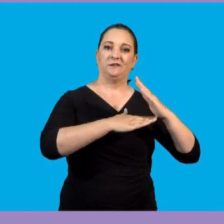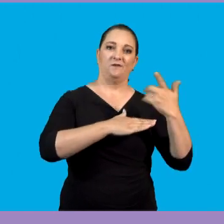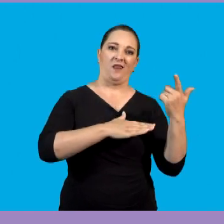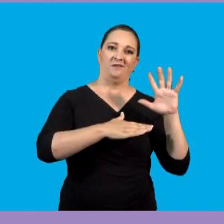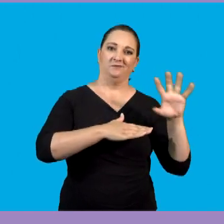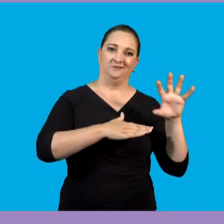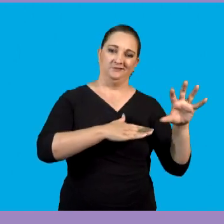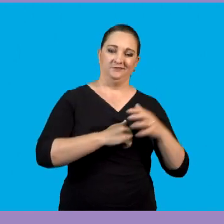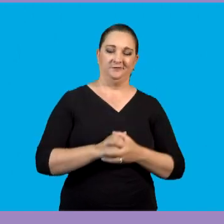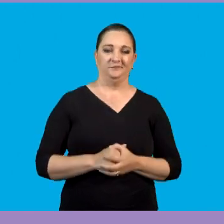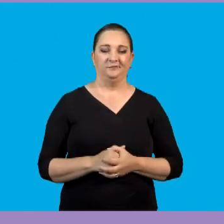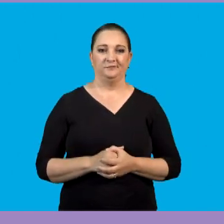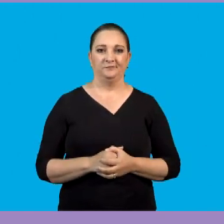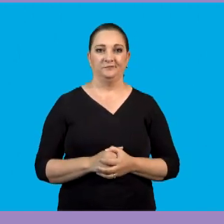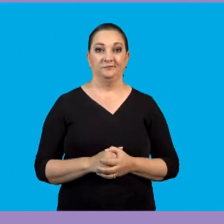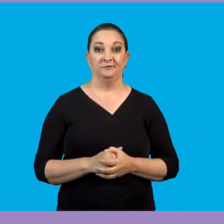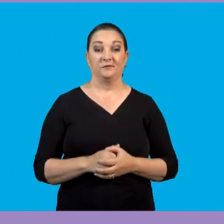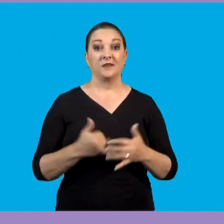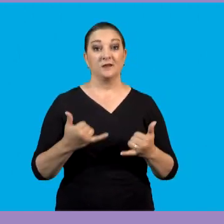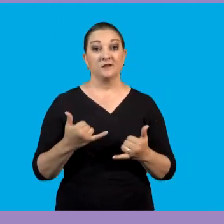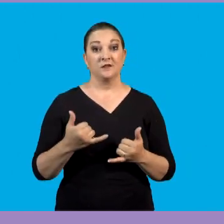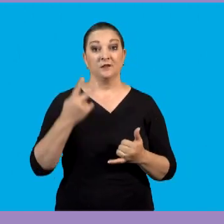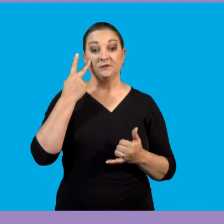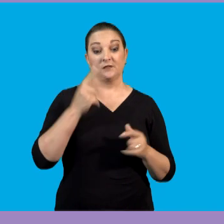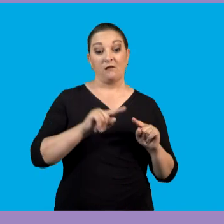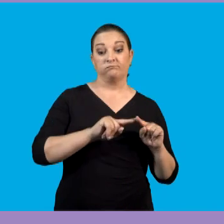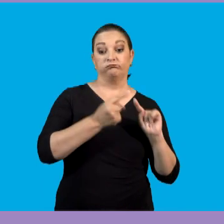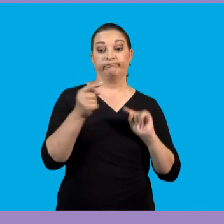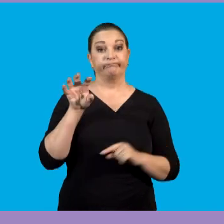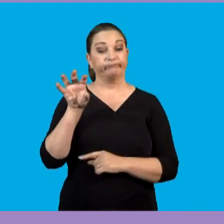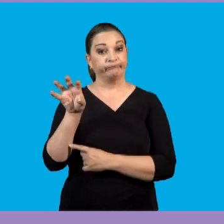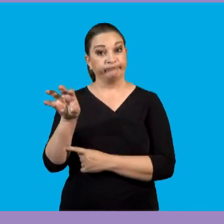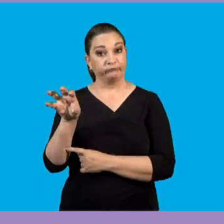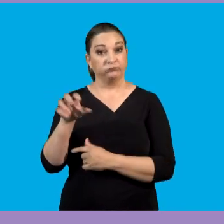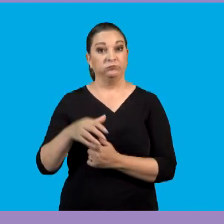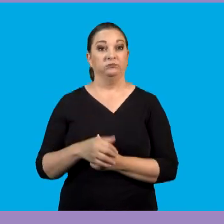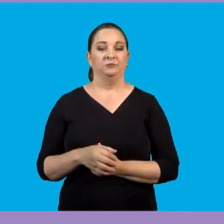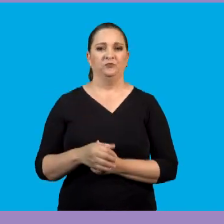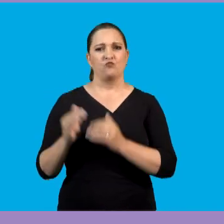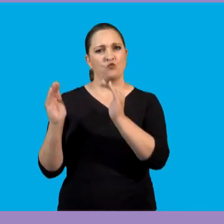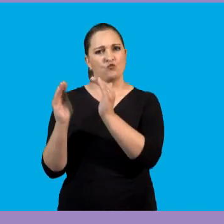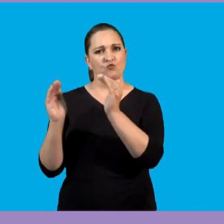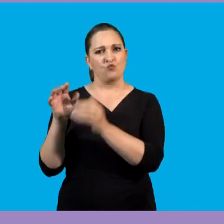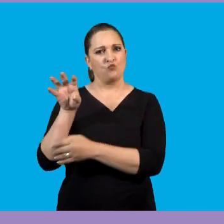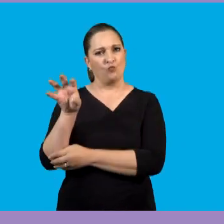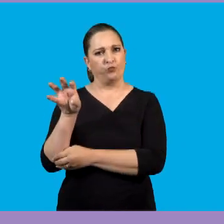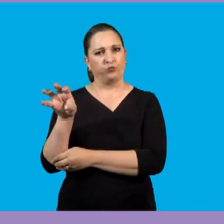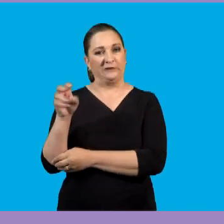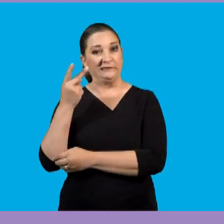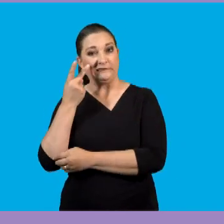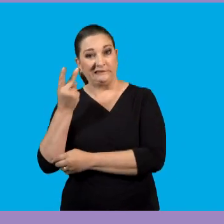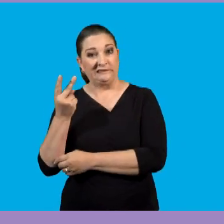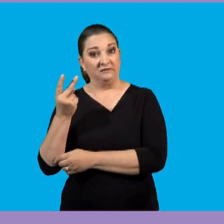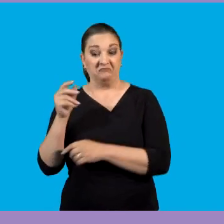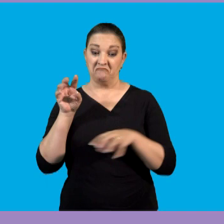triangle on the left hand side. Now let's look over on the corresponding sides of the smaller triangle so that we